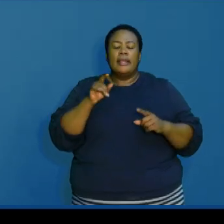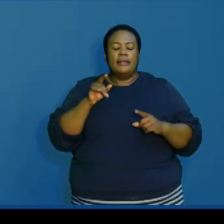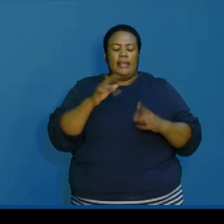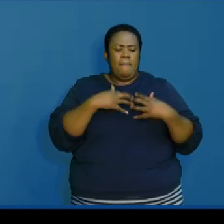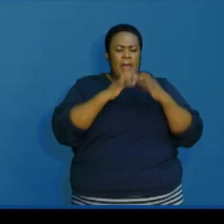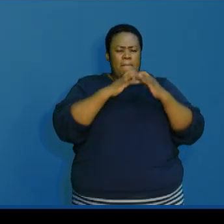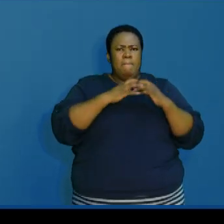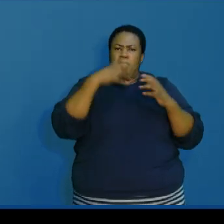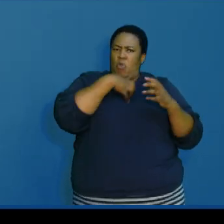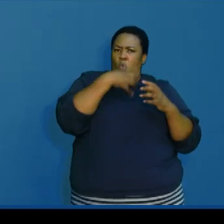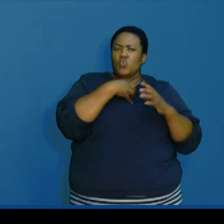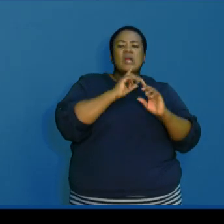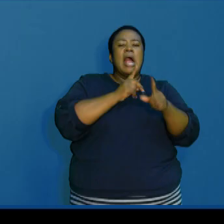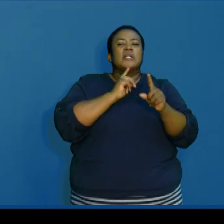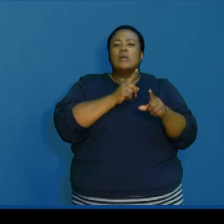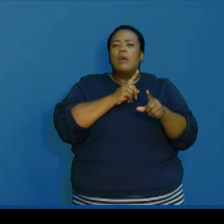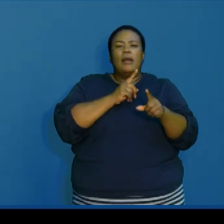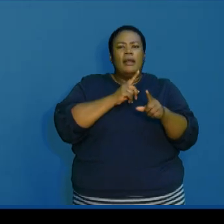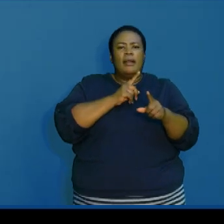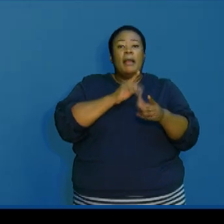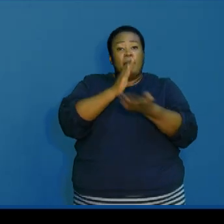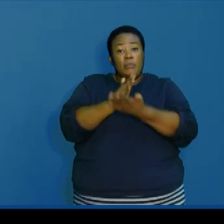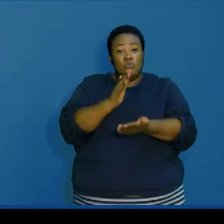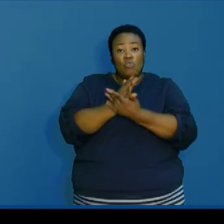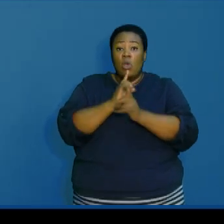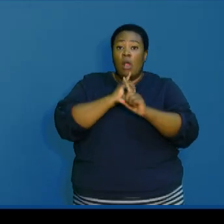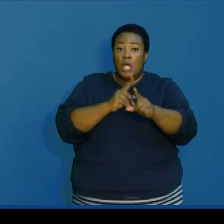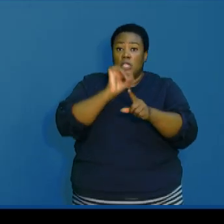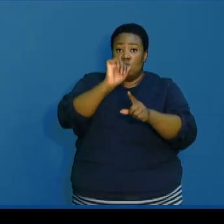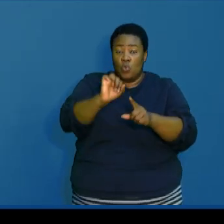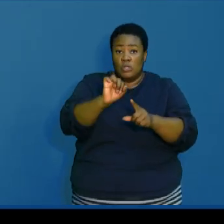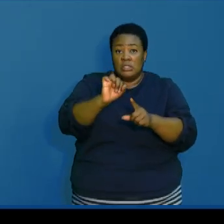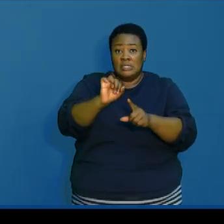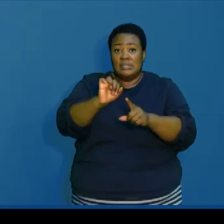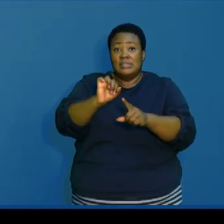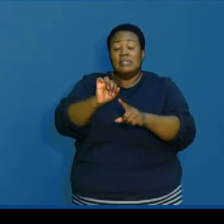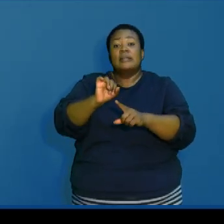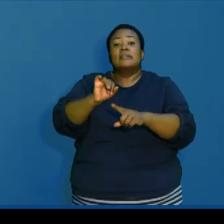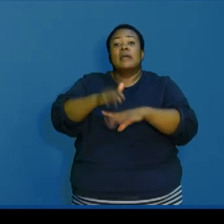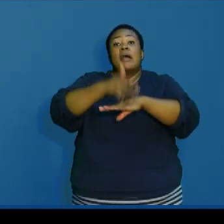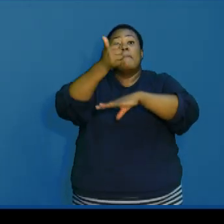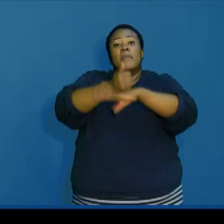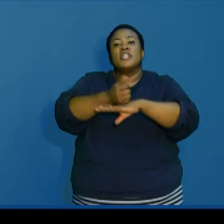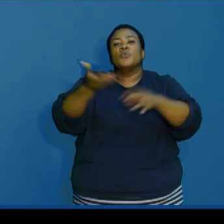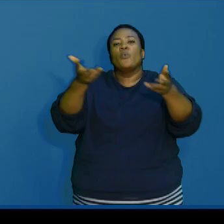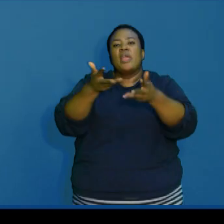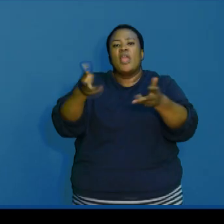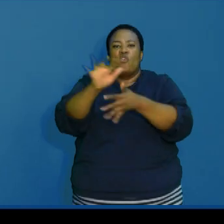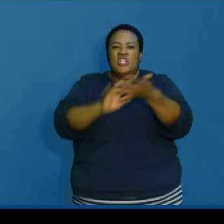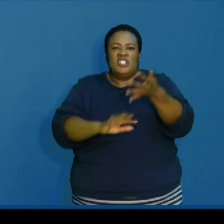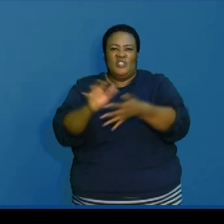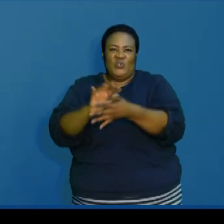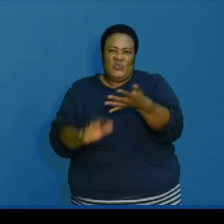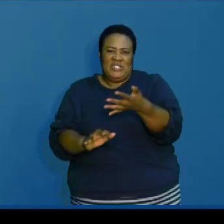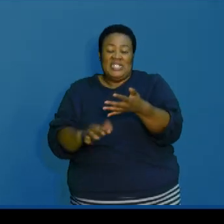itself. Always ensure that your answers are grounded in the text. So if you